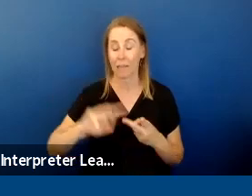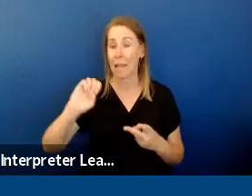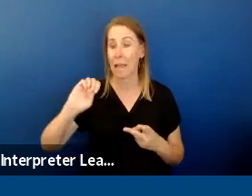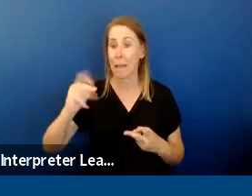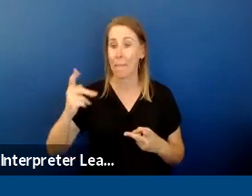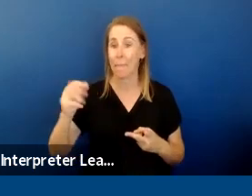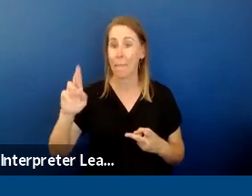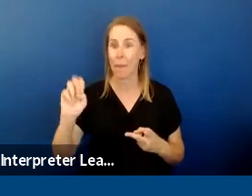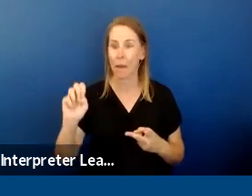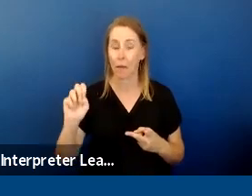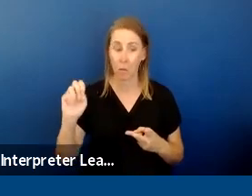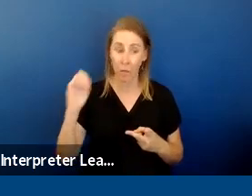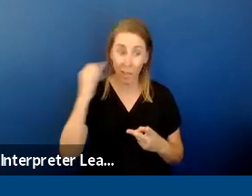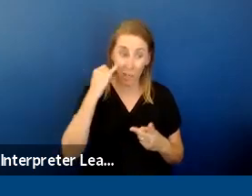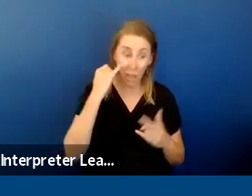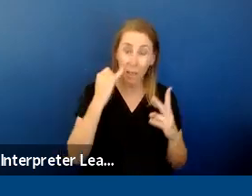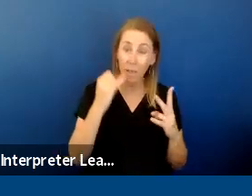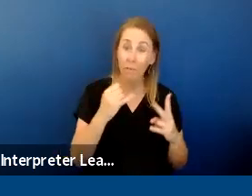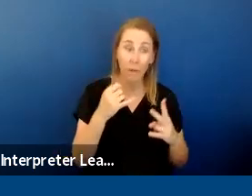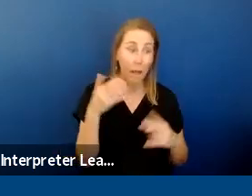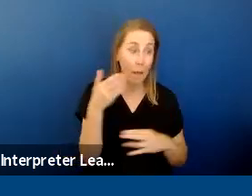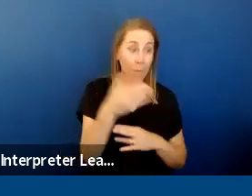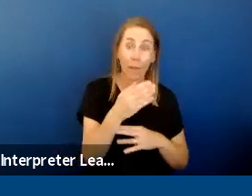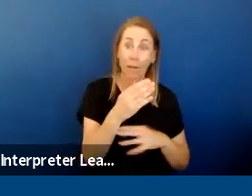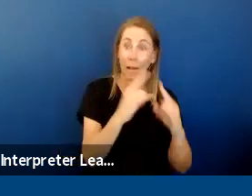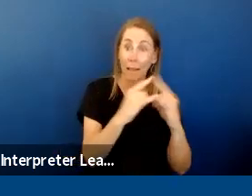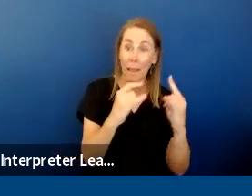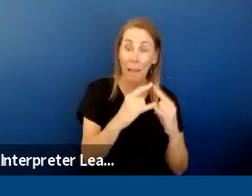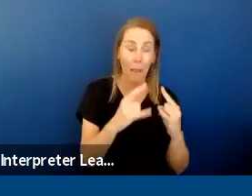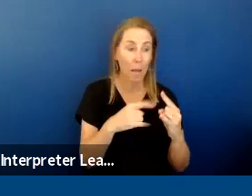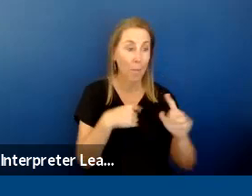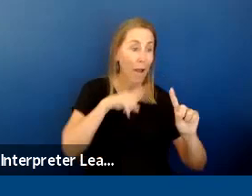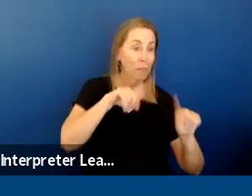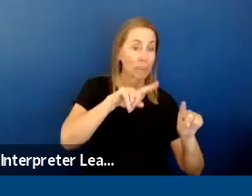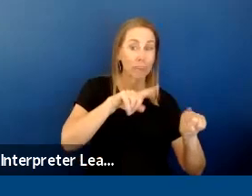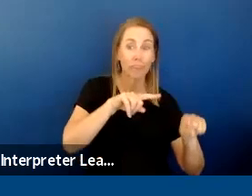Let's see, we have a couple more from, let's see, Tina,